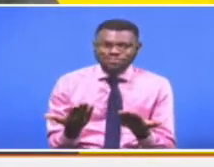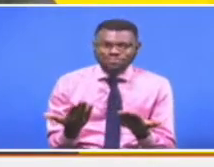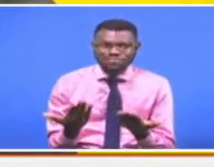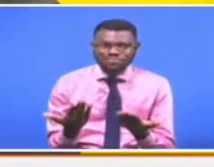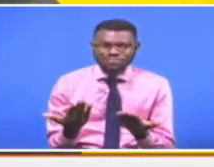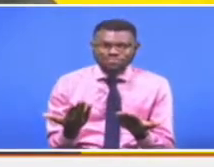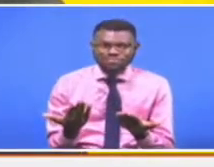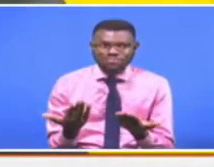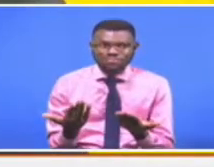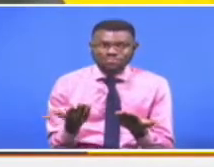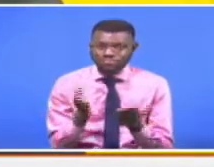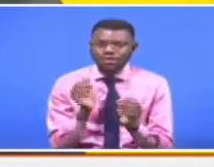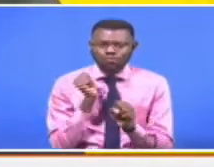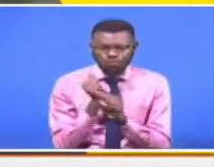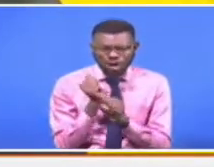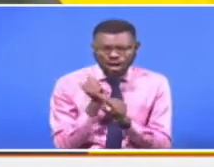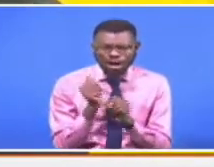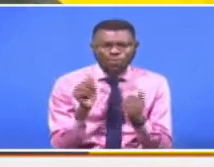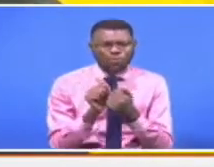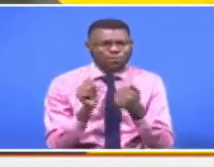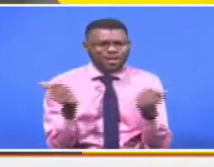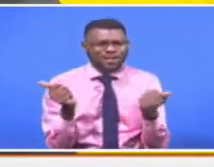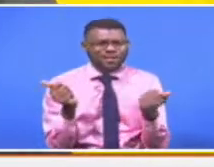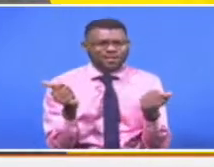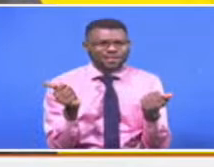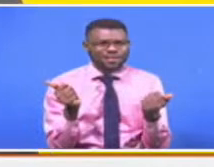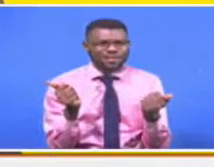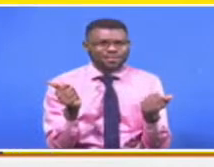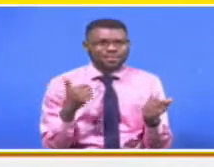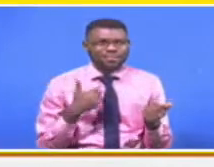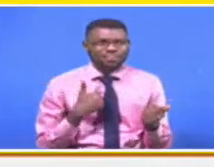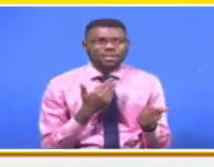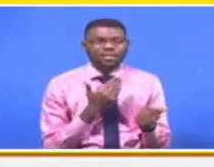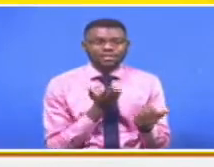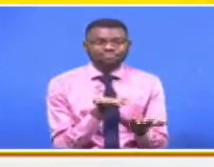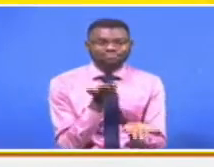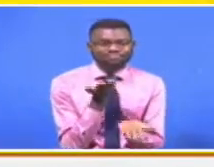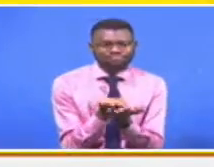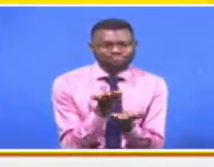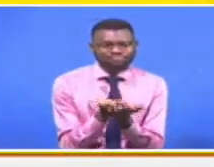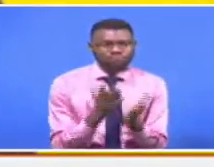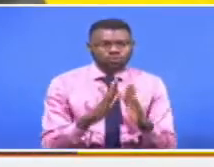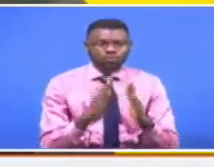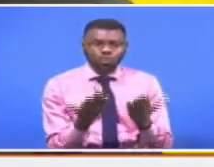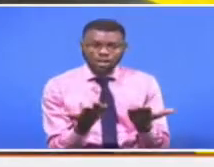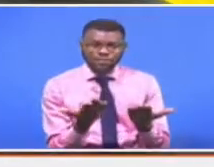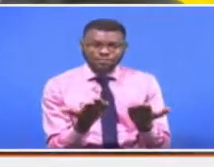Ilifanya ile kazi, ilikuwa nafanya. Ile kitu mimi nataka kusuggest bwana DG.